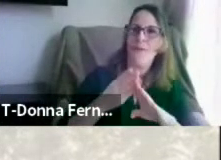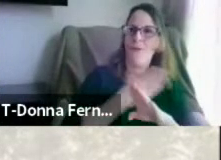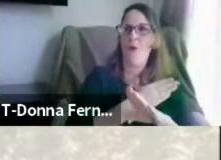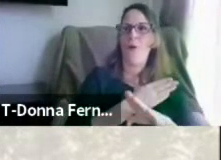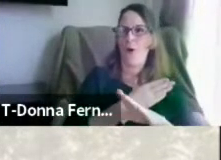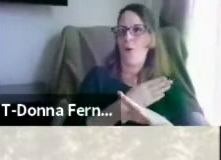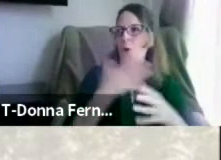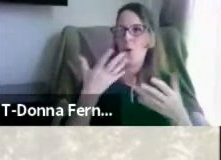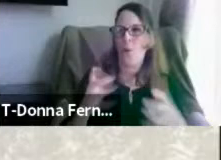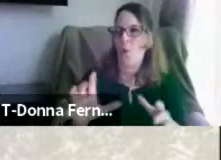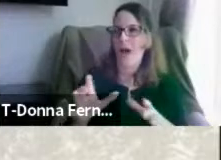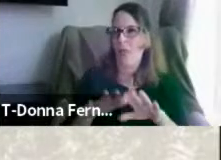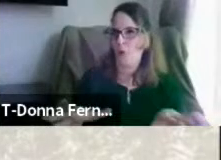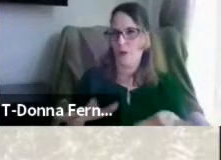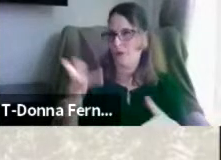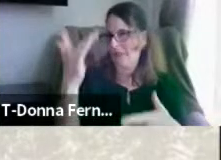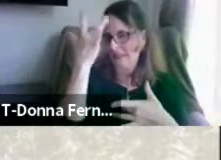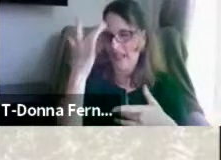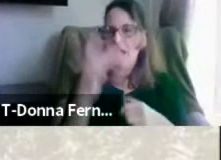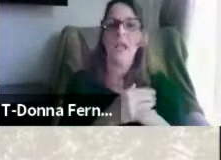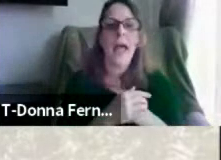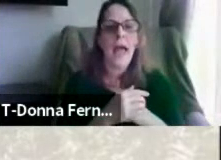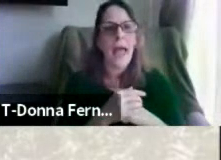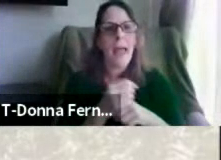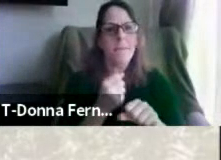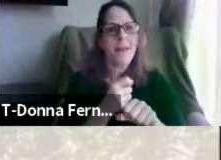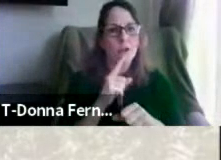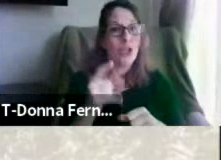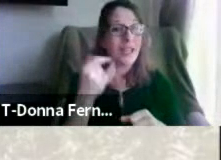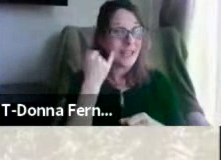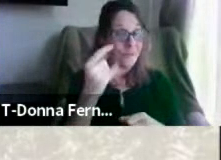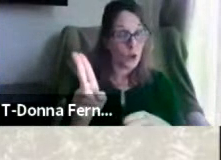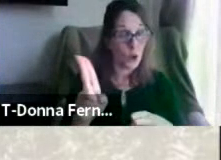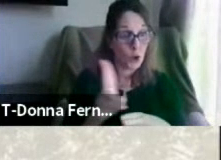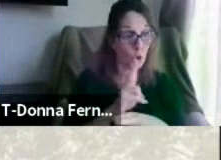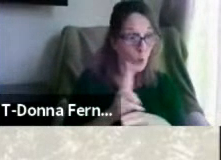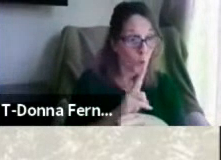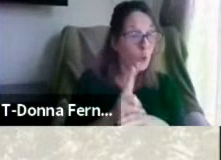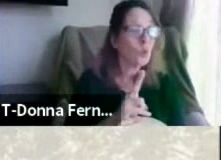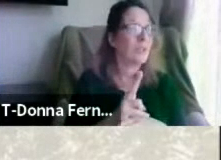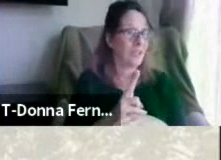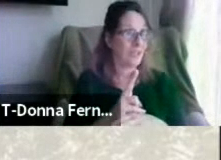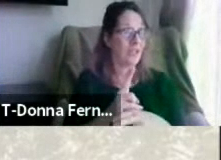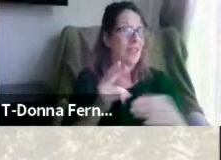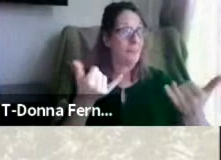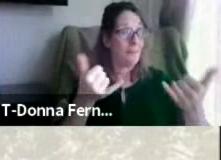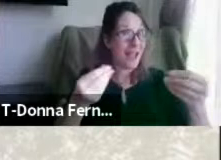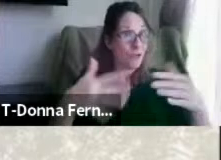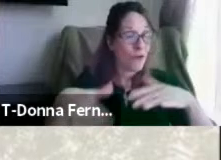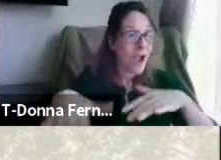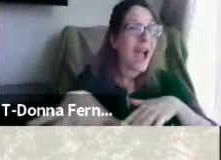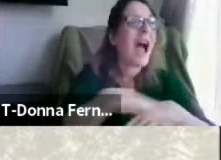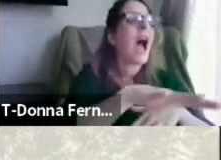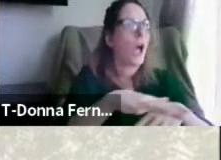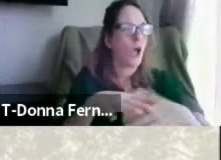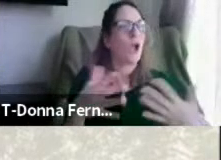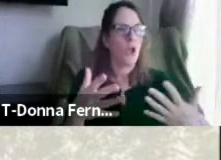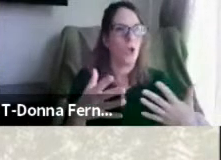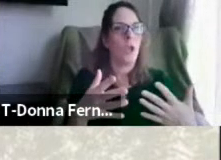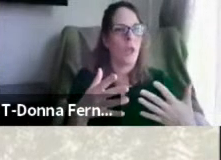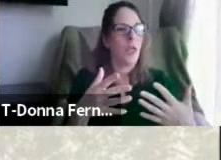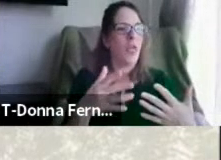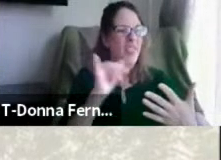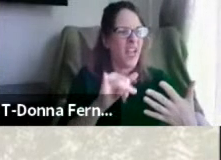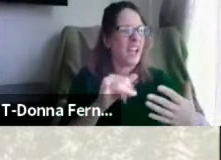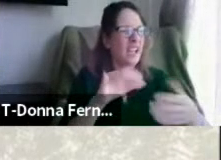We don't want any of the children getting sick. And make sure that those disinfectants, if you are using them in playgrounds, that they are stored in a secure area and